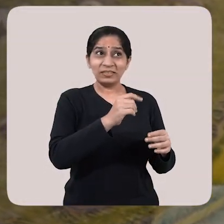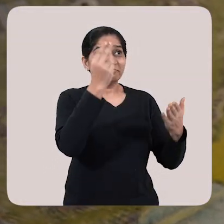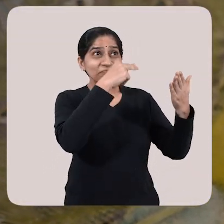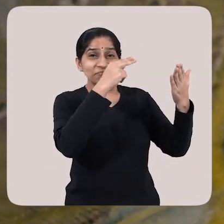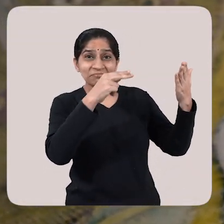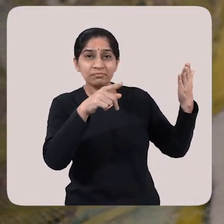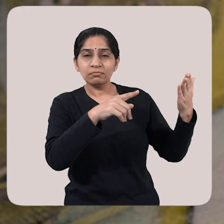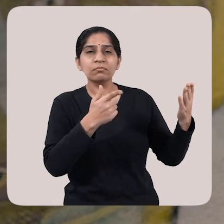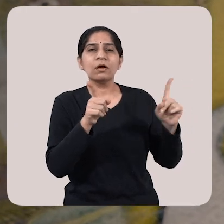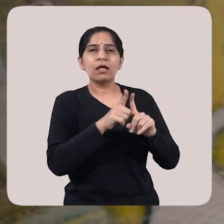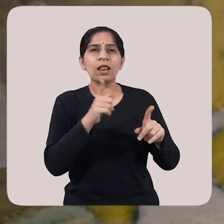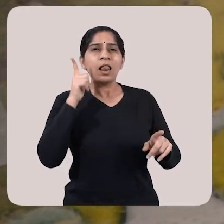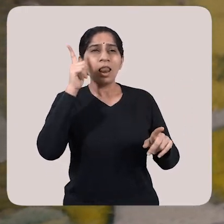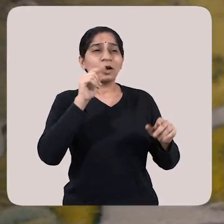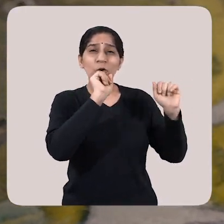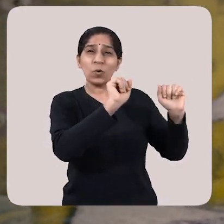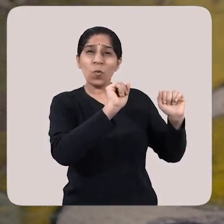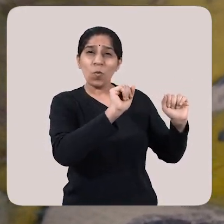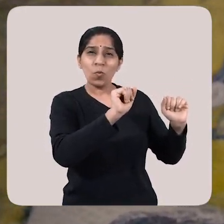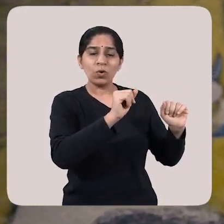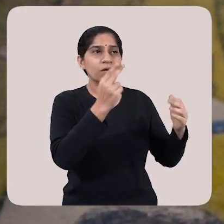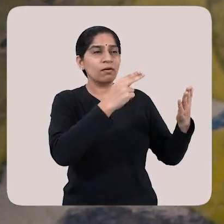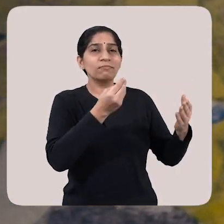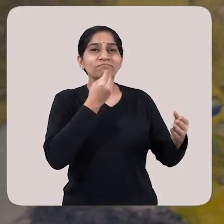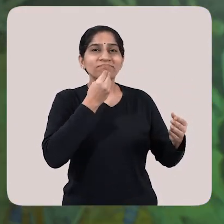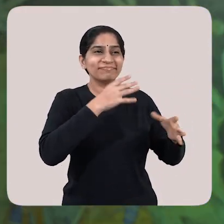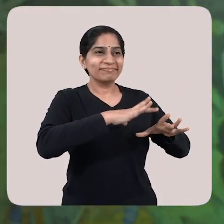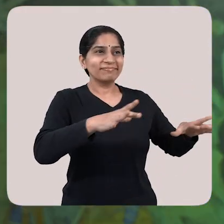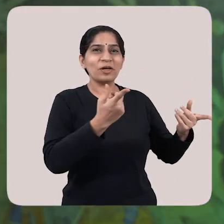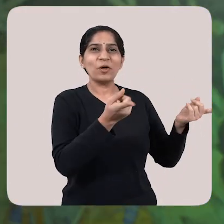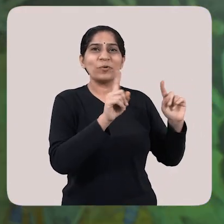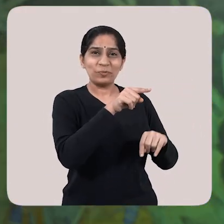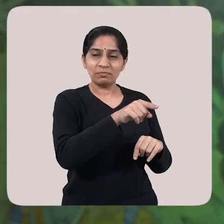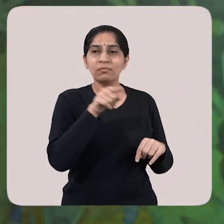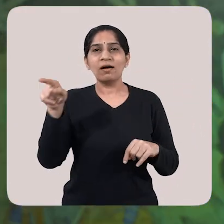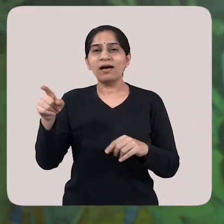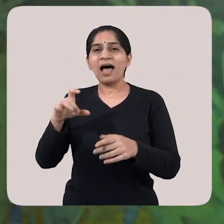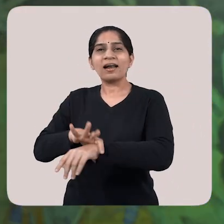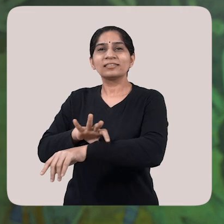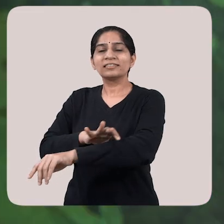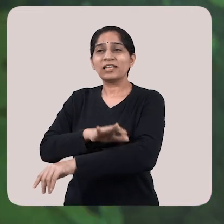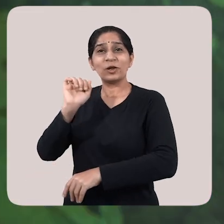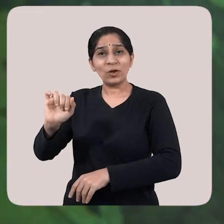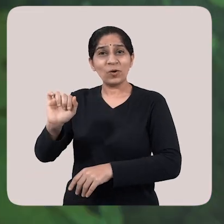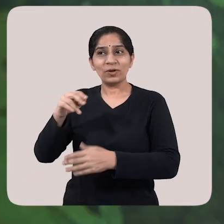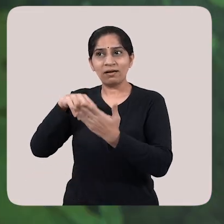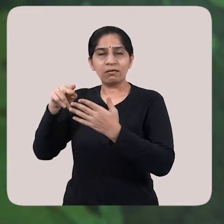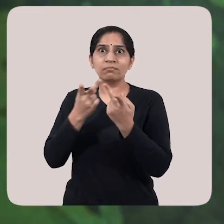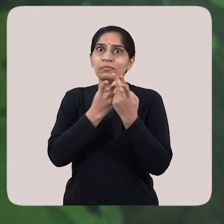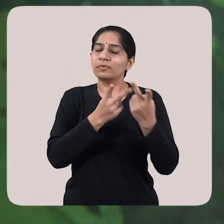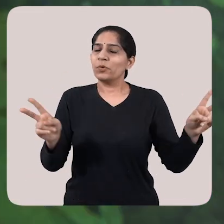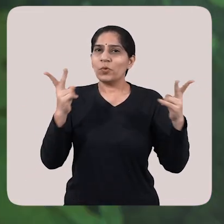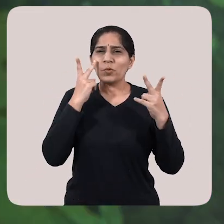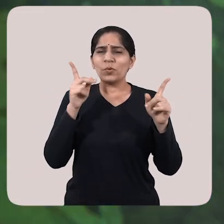Whistler's decoration for a Victorian dining room and a Rajasthani devotional wall hanging seem worlds apart, but they share a